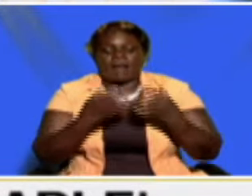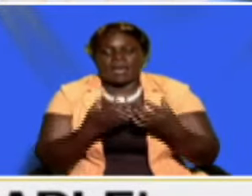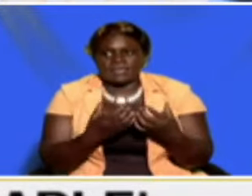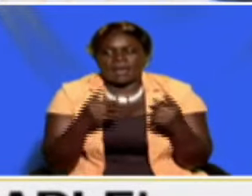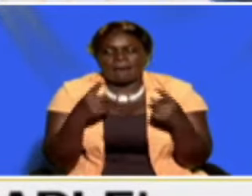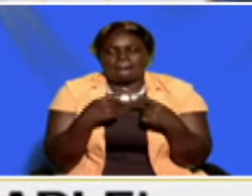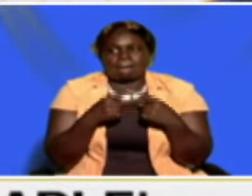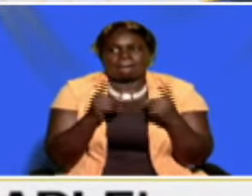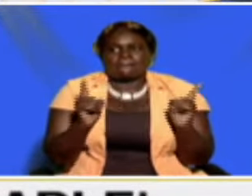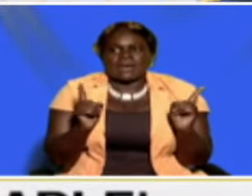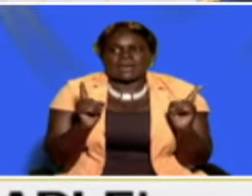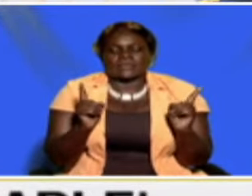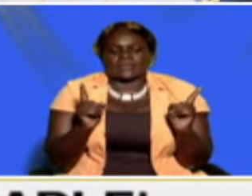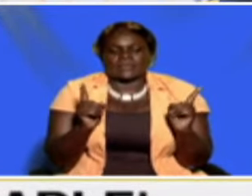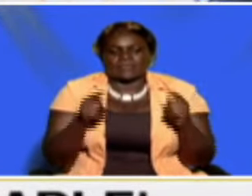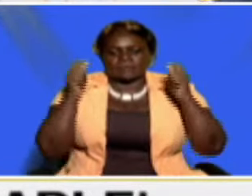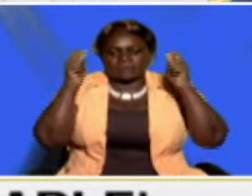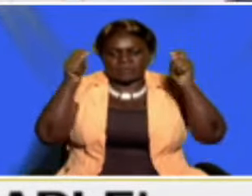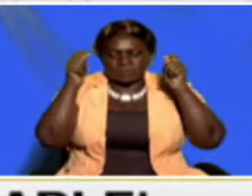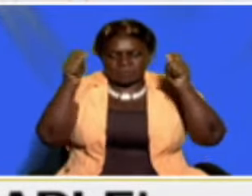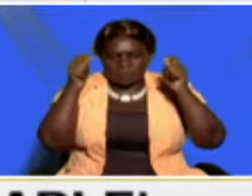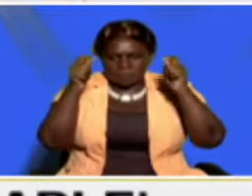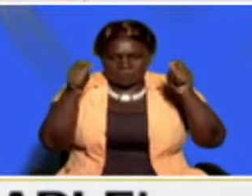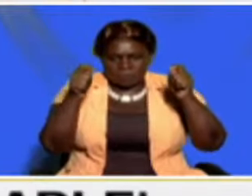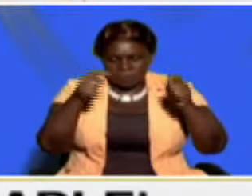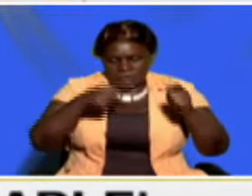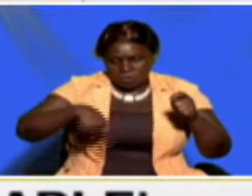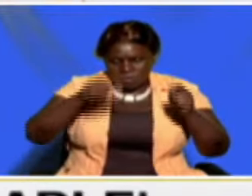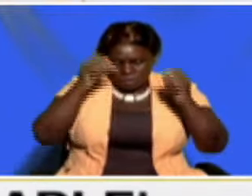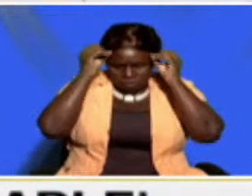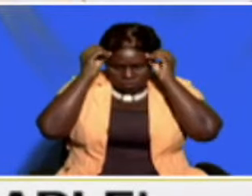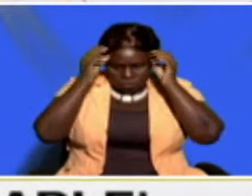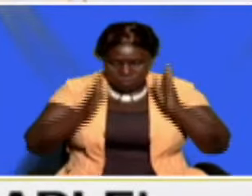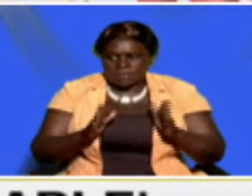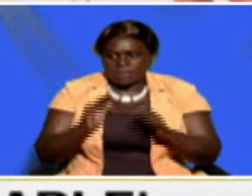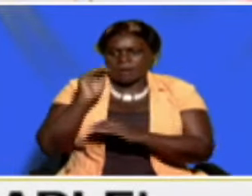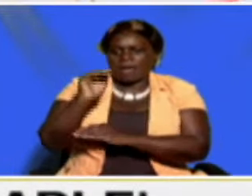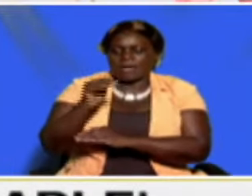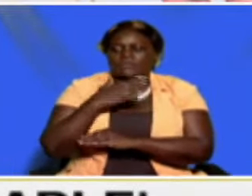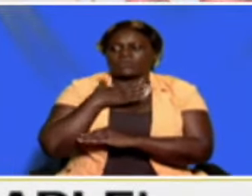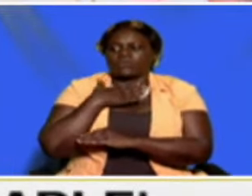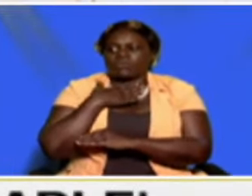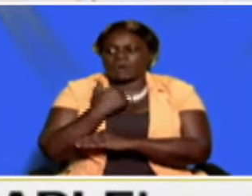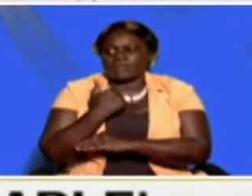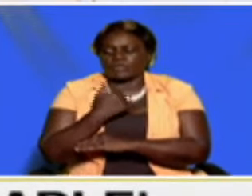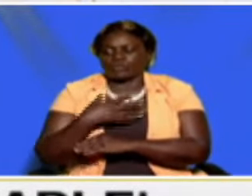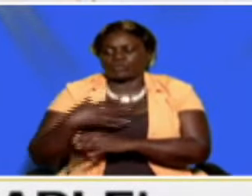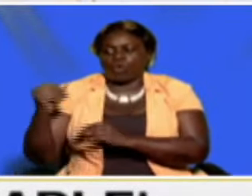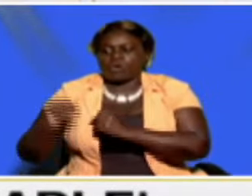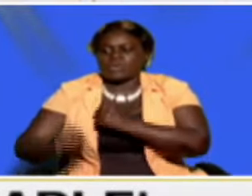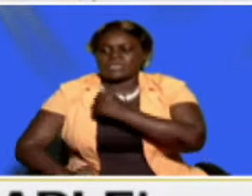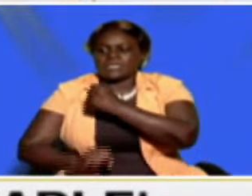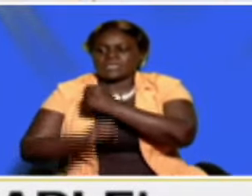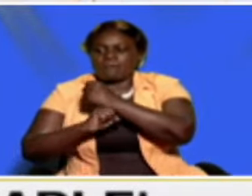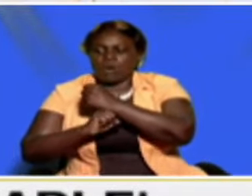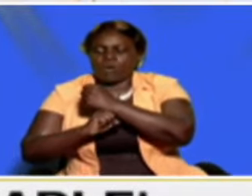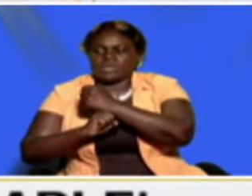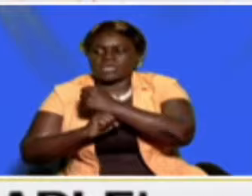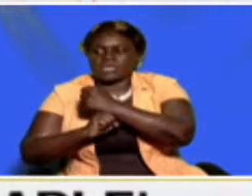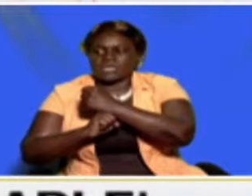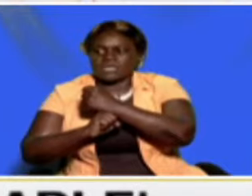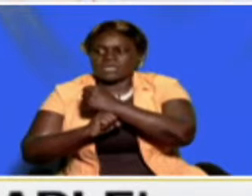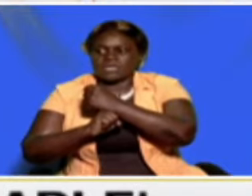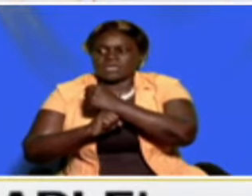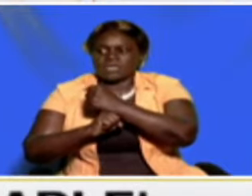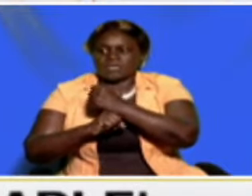but because of the protest, us as the students, we requested, we wanted to support the